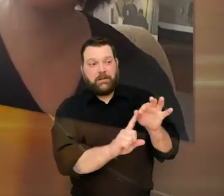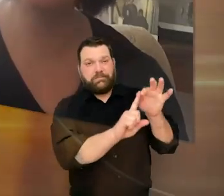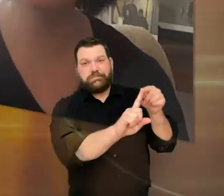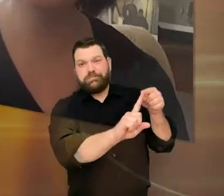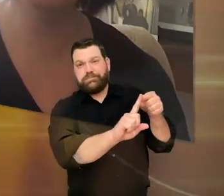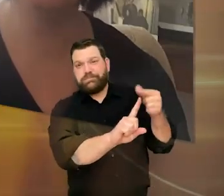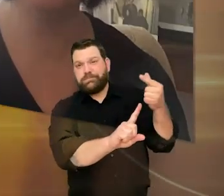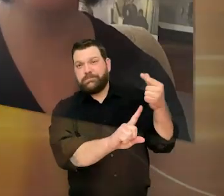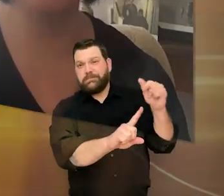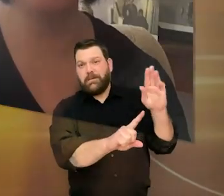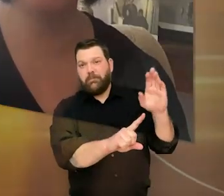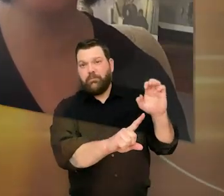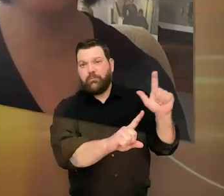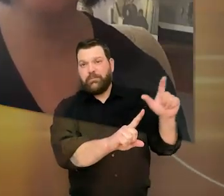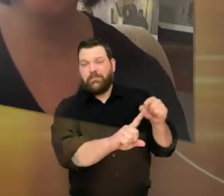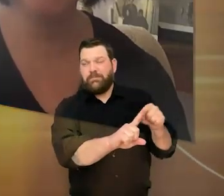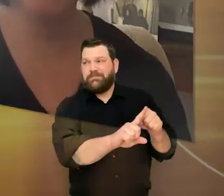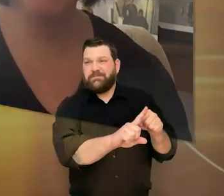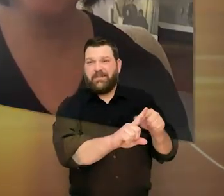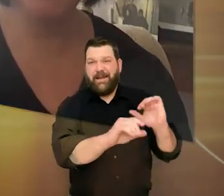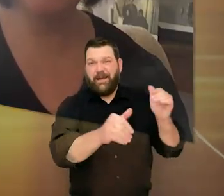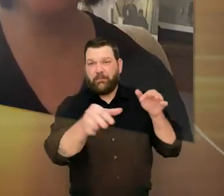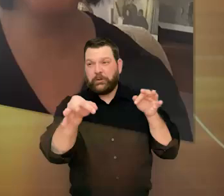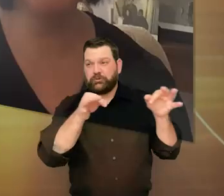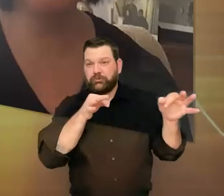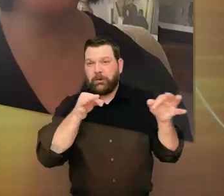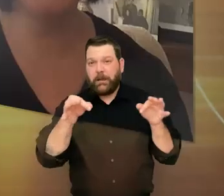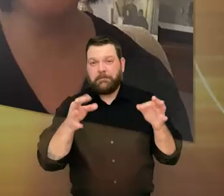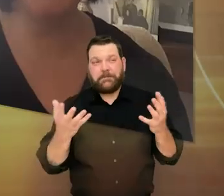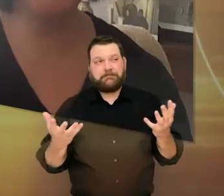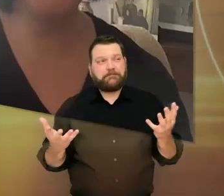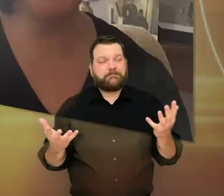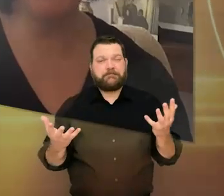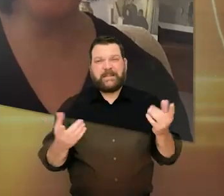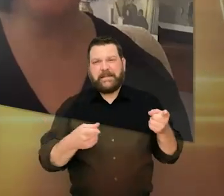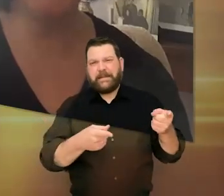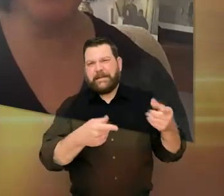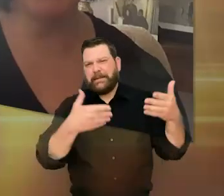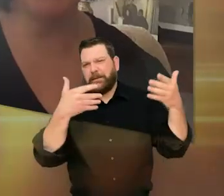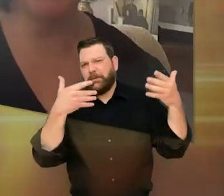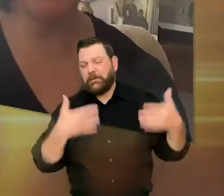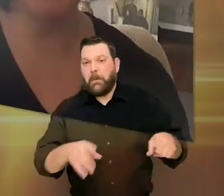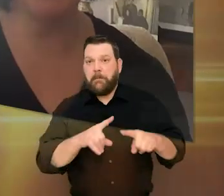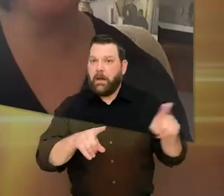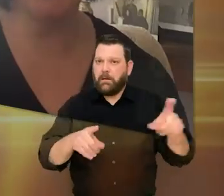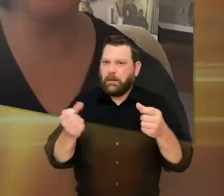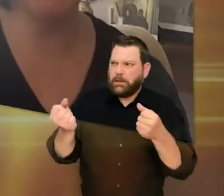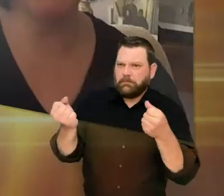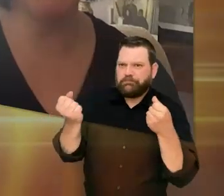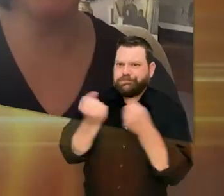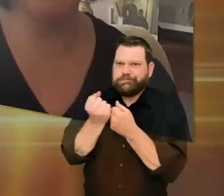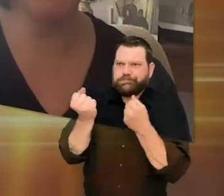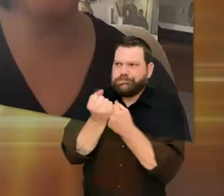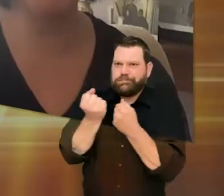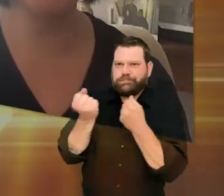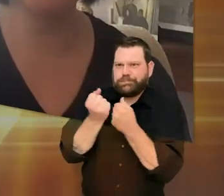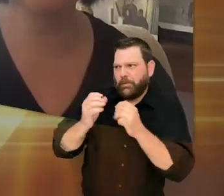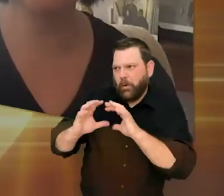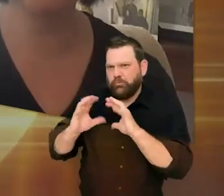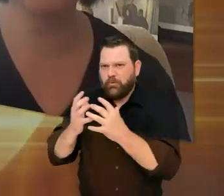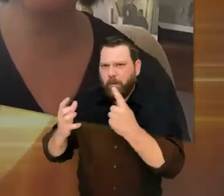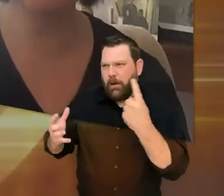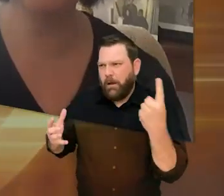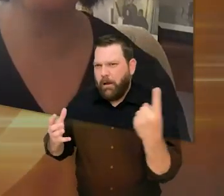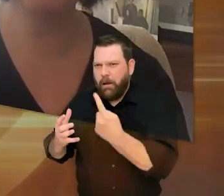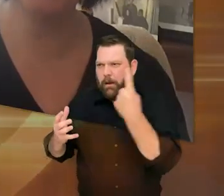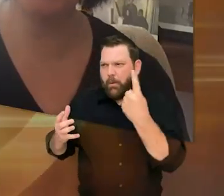the ensemble, and the audience. Gabriel was a core member of the Actors Shakespeare Project, and he also